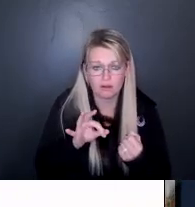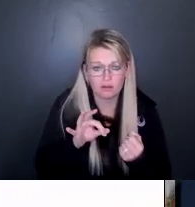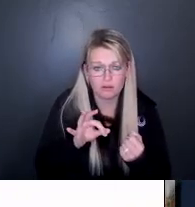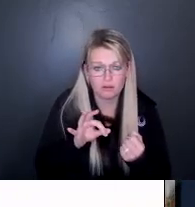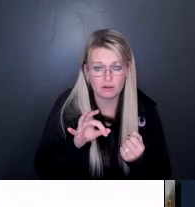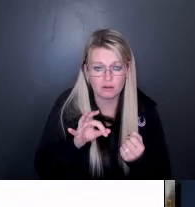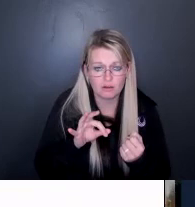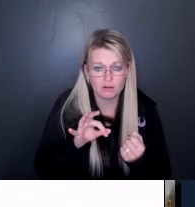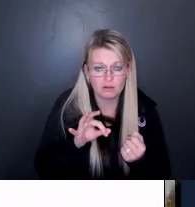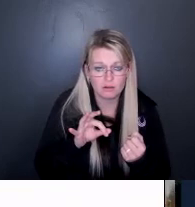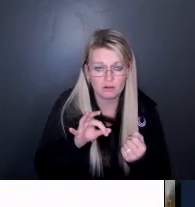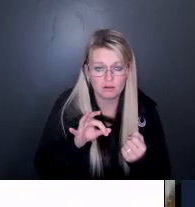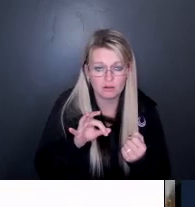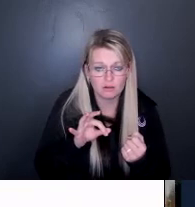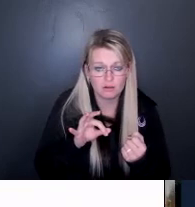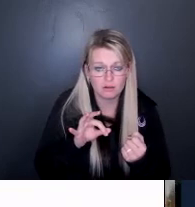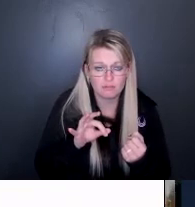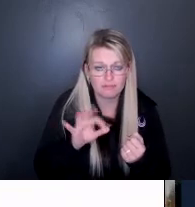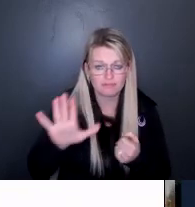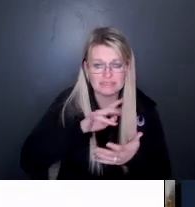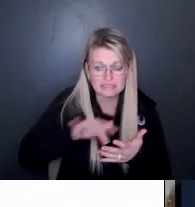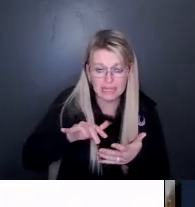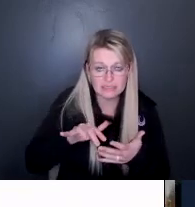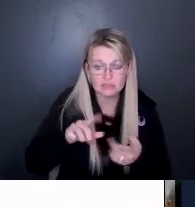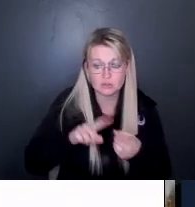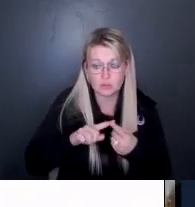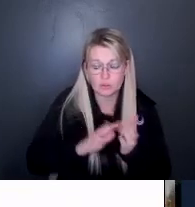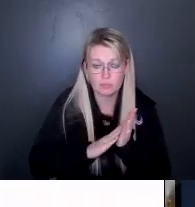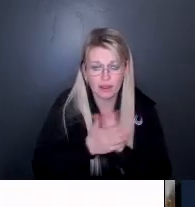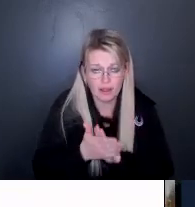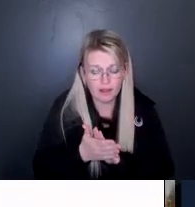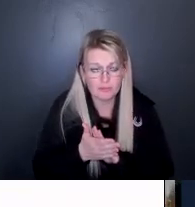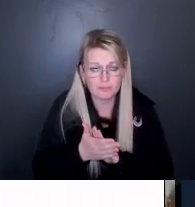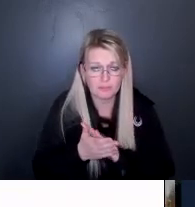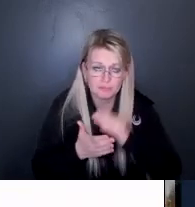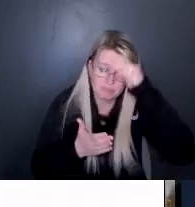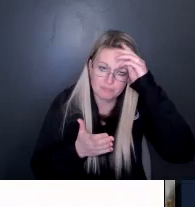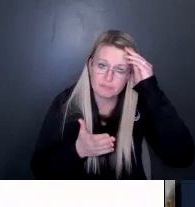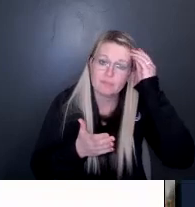we support the case studies to become